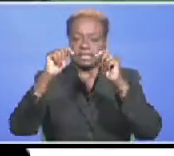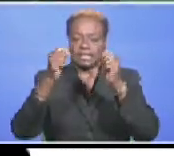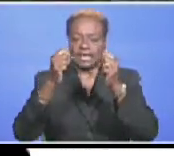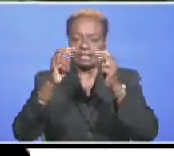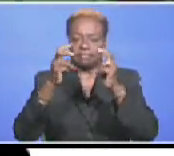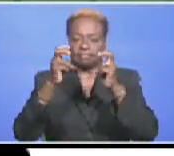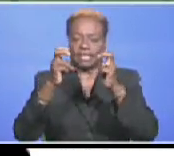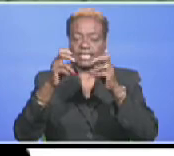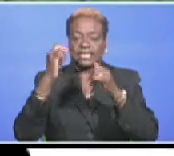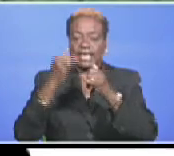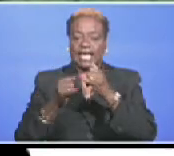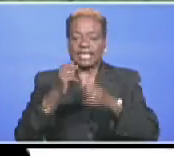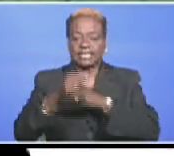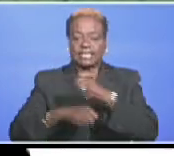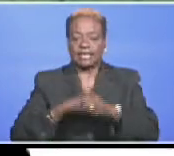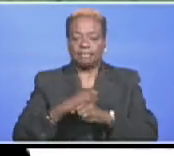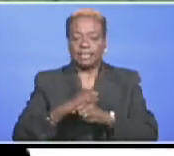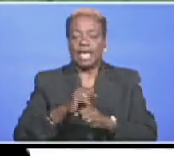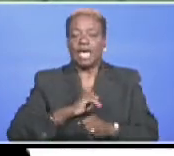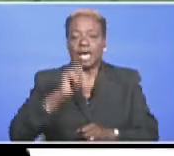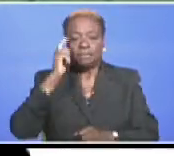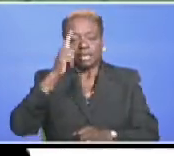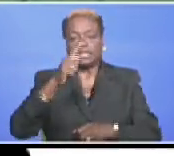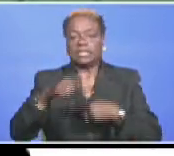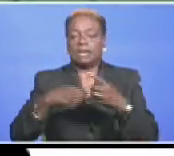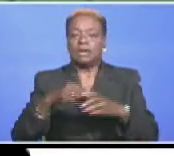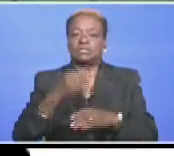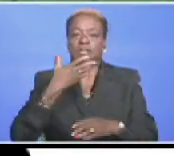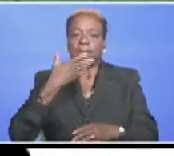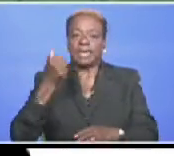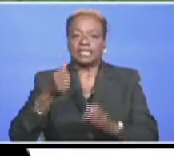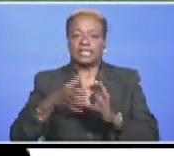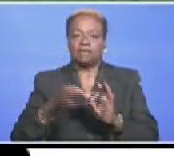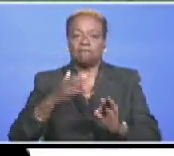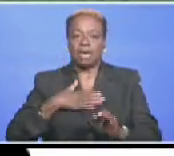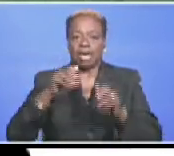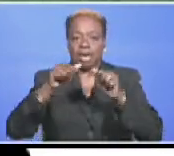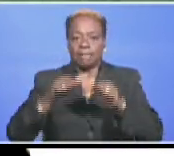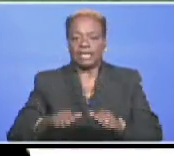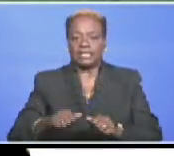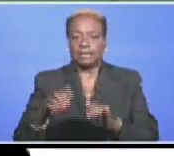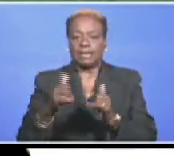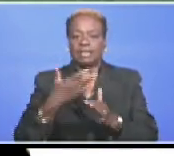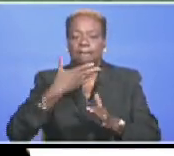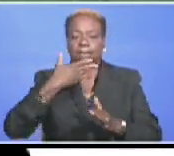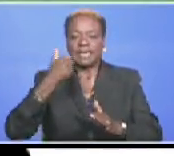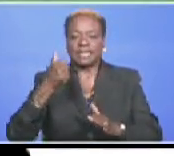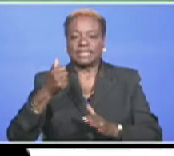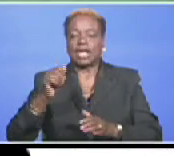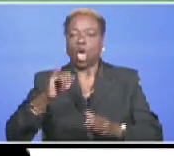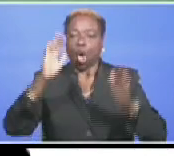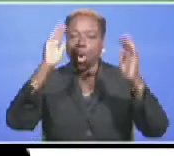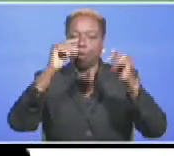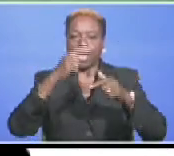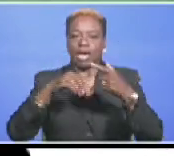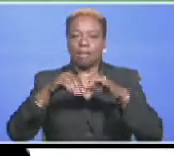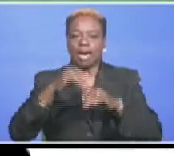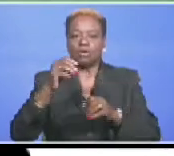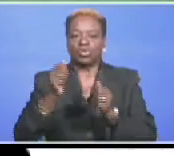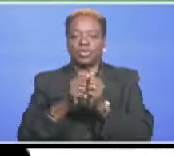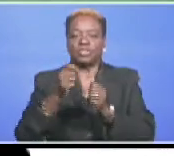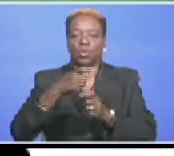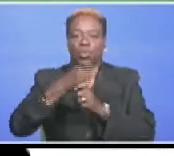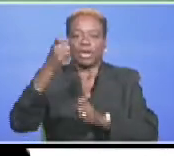I'm looking out to come out with the best of my ability, play my best of tennis, and hopefully I come out with the win. I'm just going to be